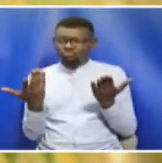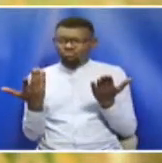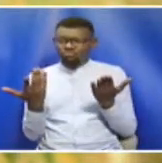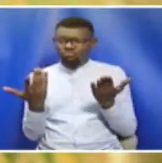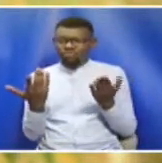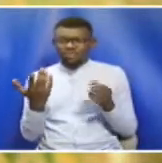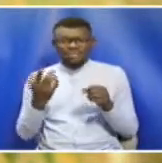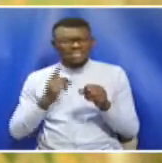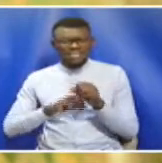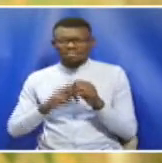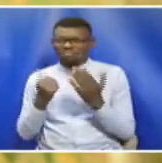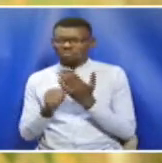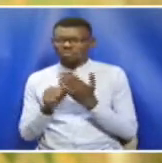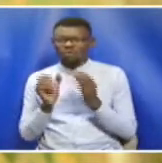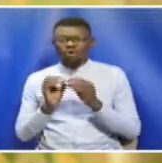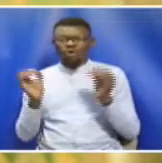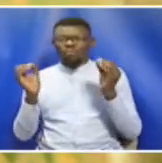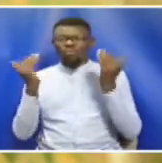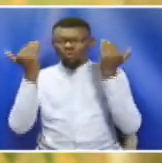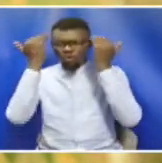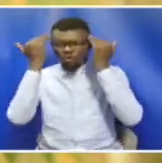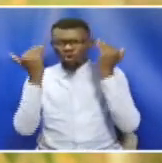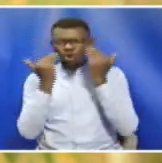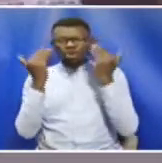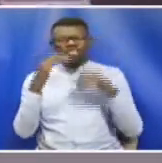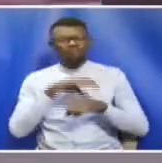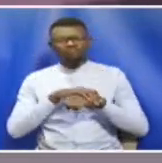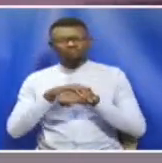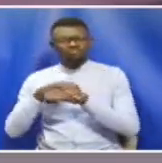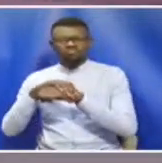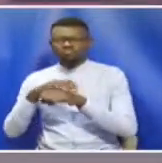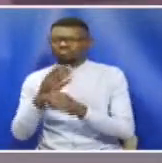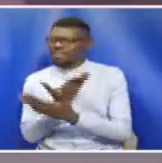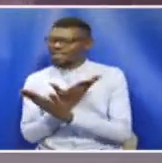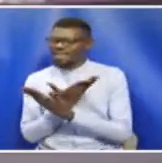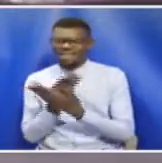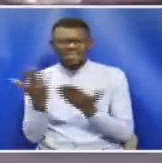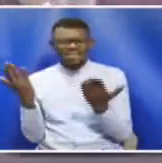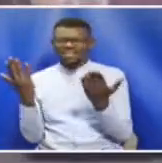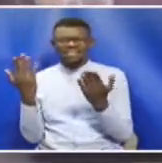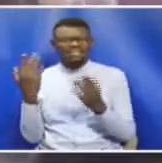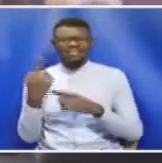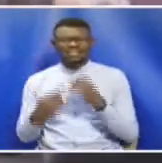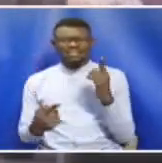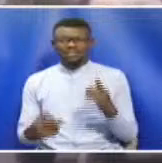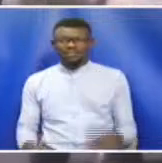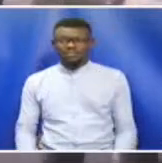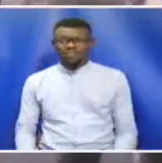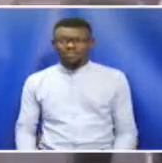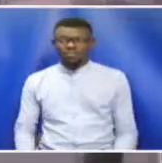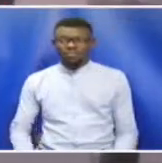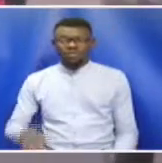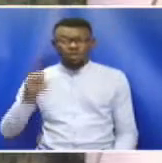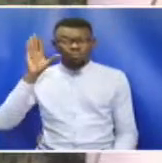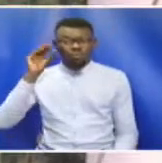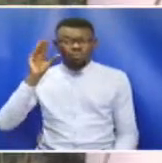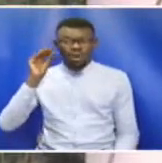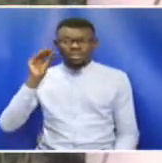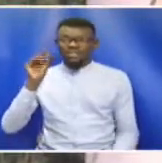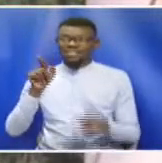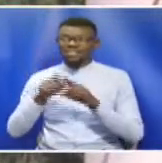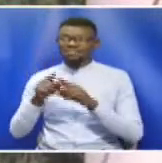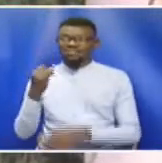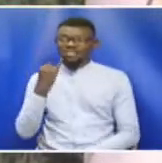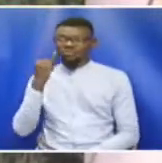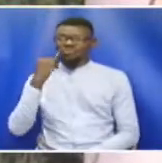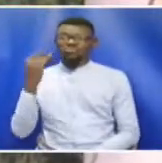defence. People can be taken to court at any point in life. Mombasa and Nakuru towns have roads named in honour